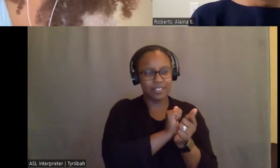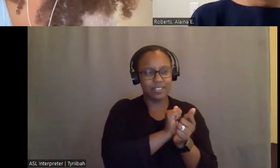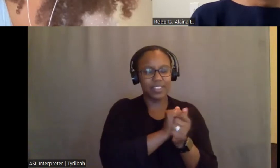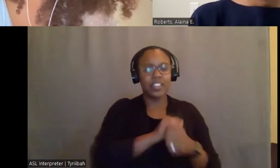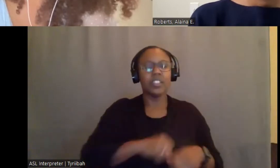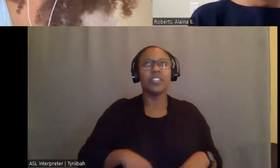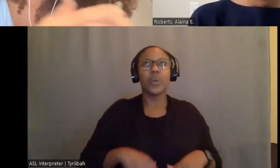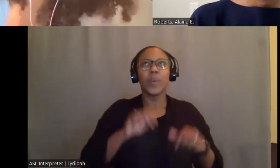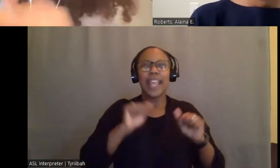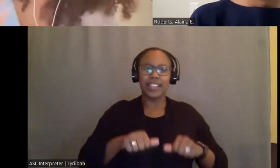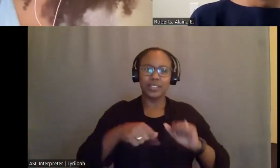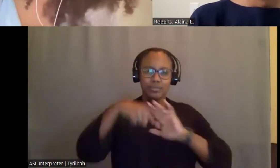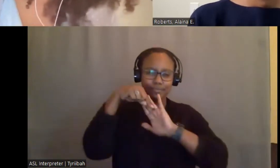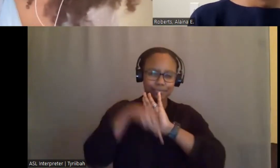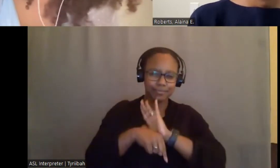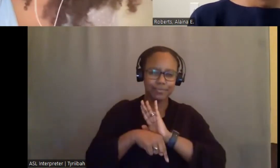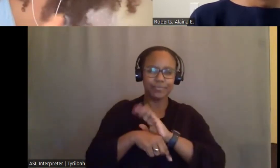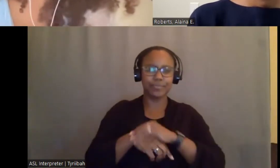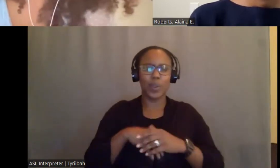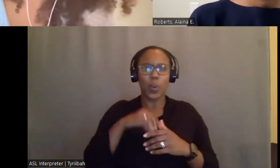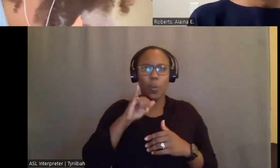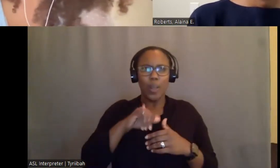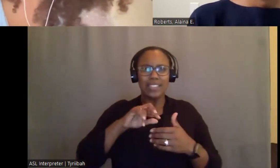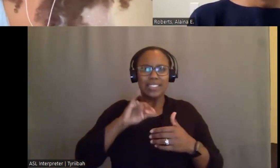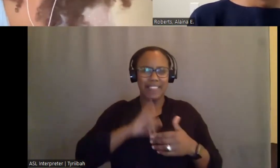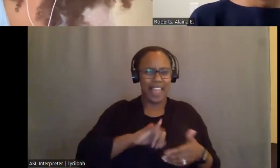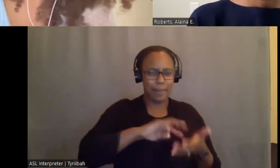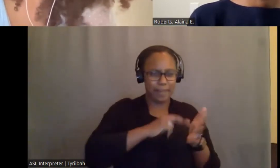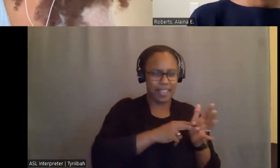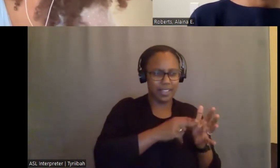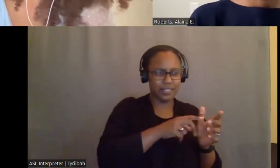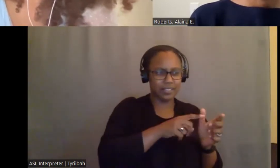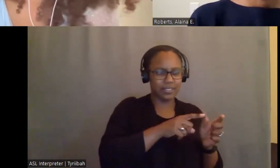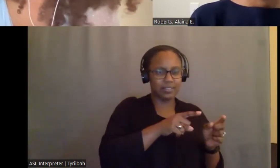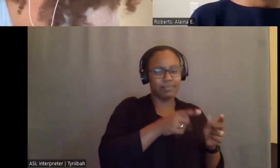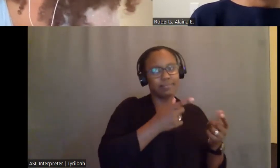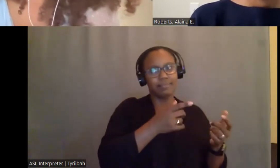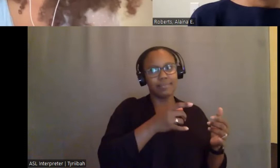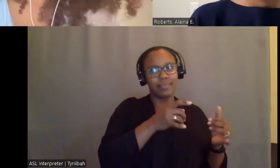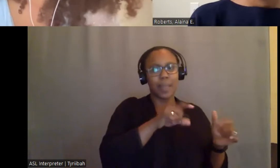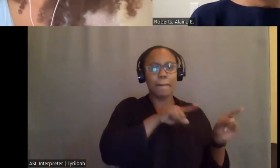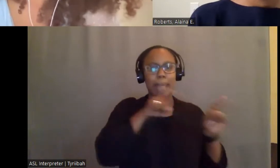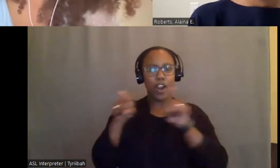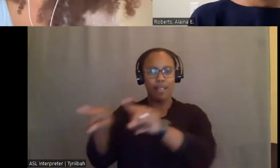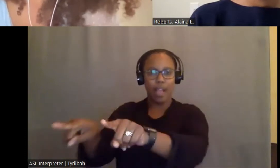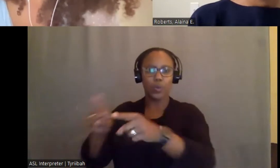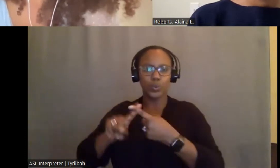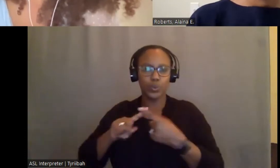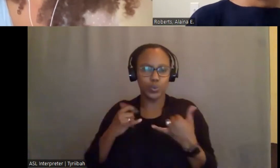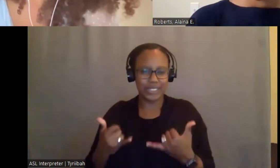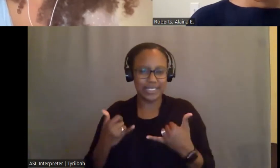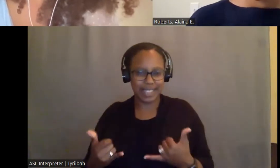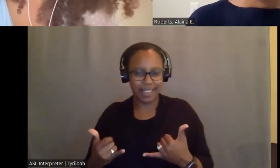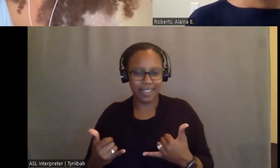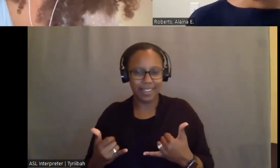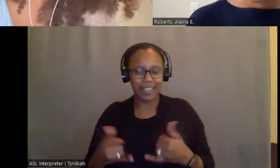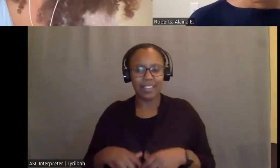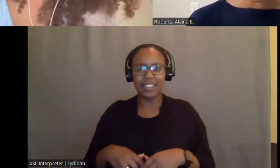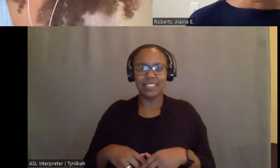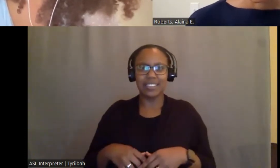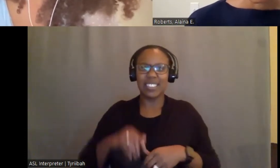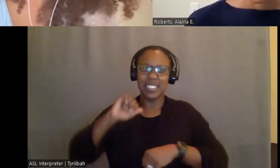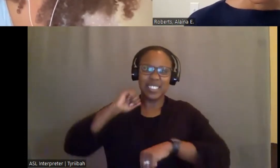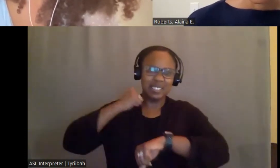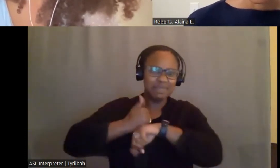are for today? What does it mean for reparations today, especially when reparations in this case was built on violence and forced removal